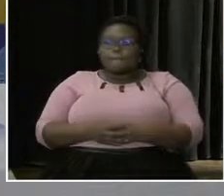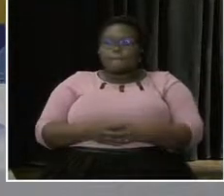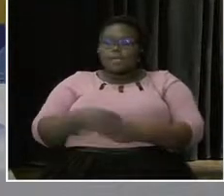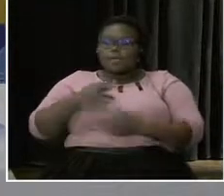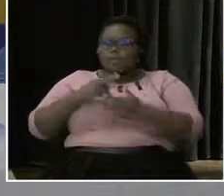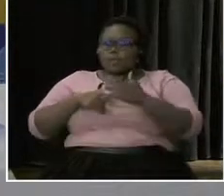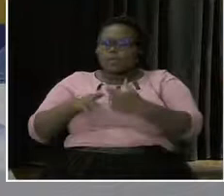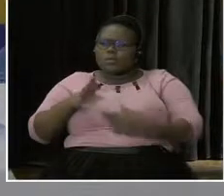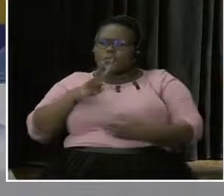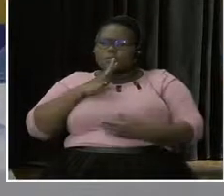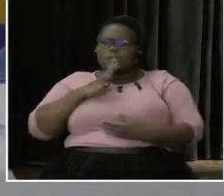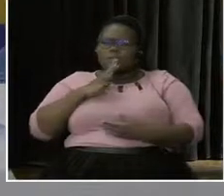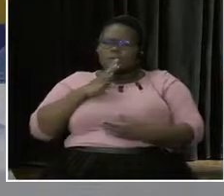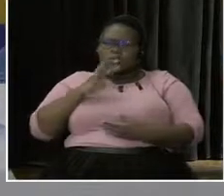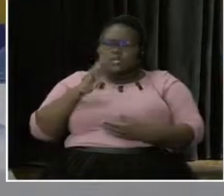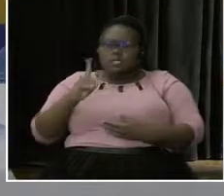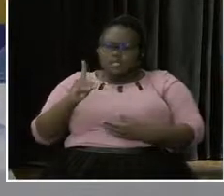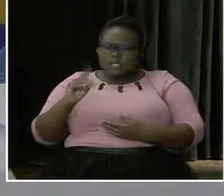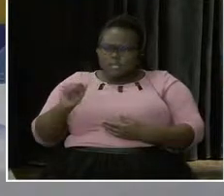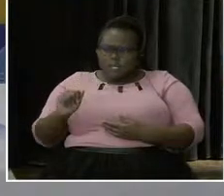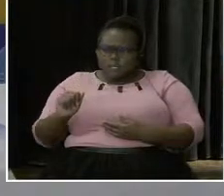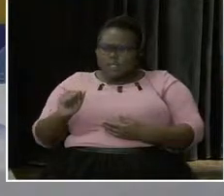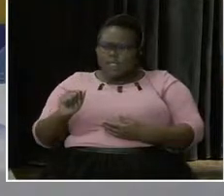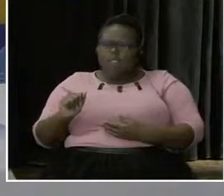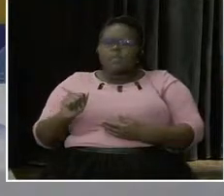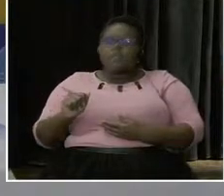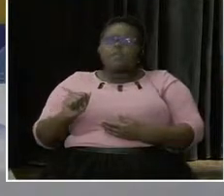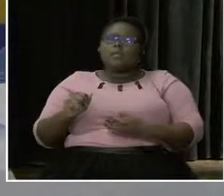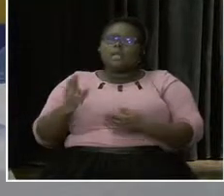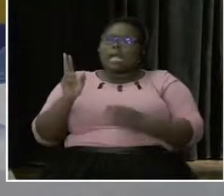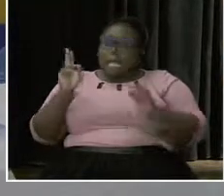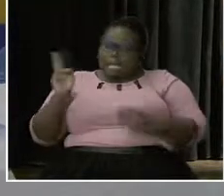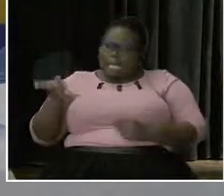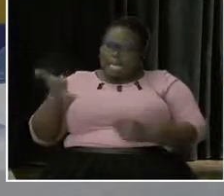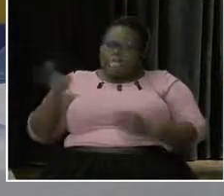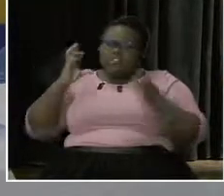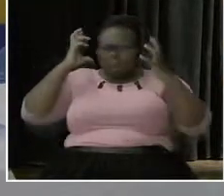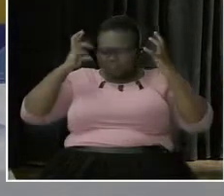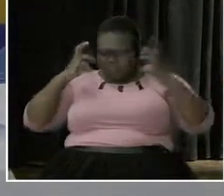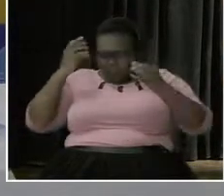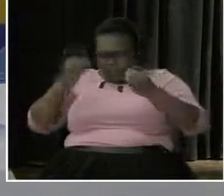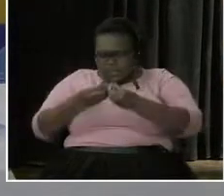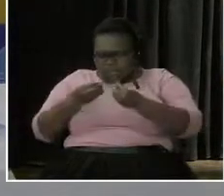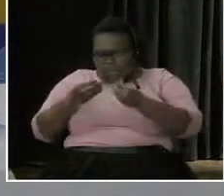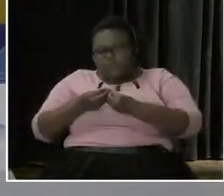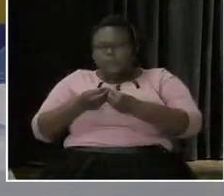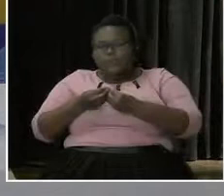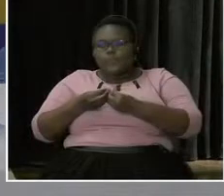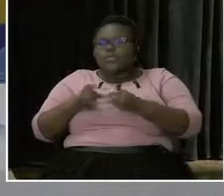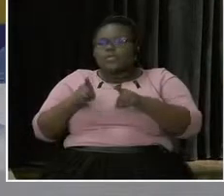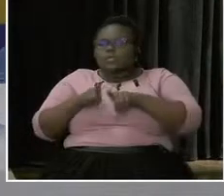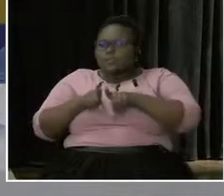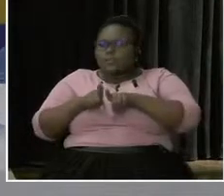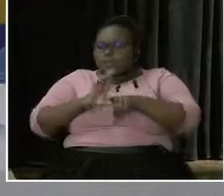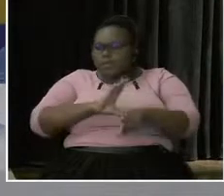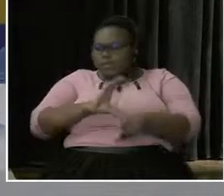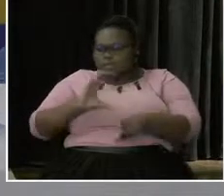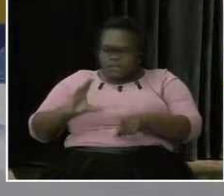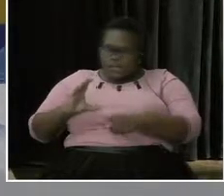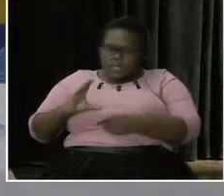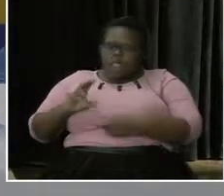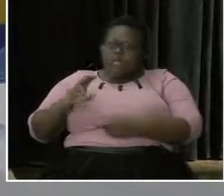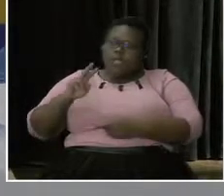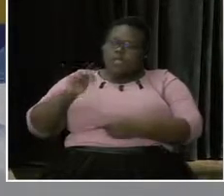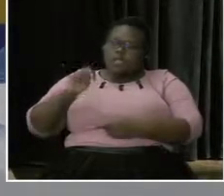Honorable Speaker, the DA once again gets it all wrong. Like Councillor Nelinyanisa is saying, the city